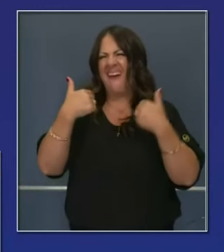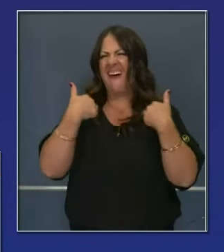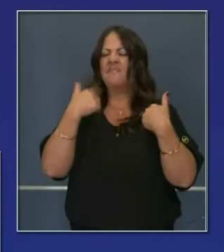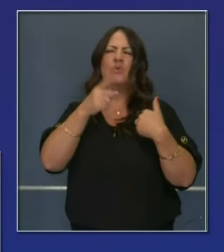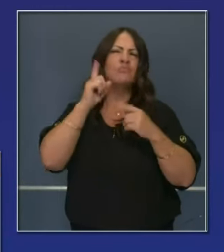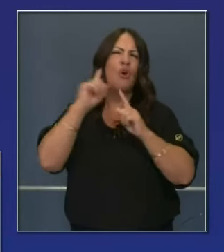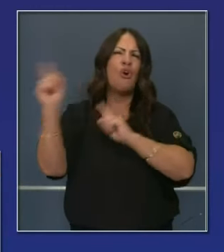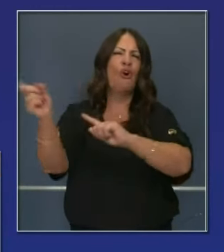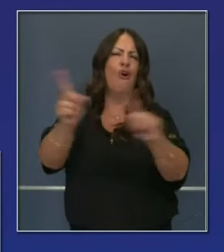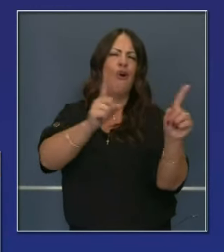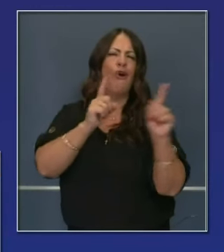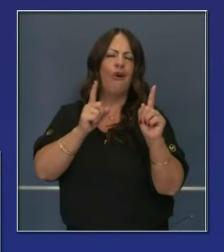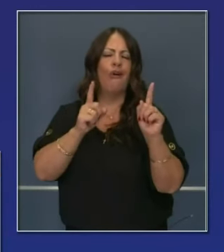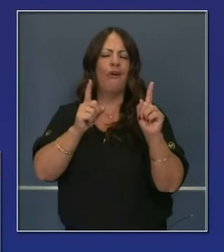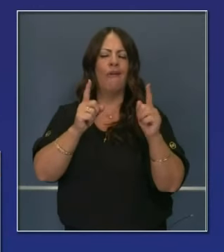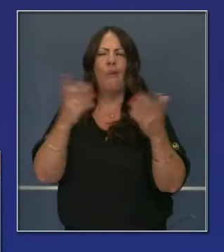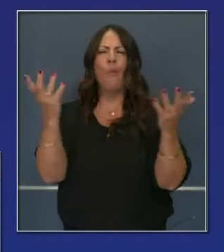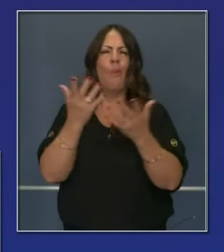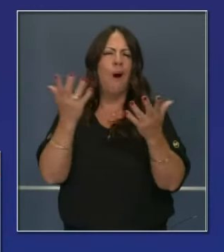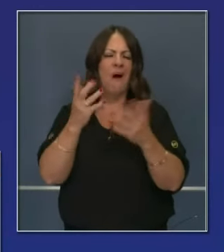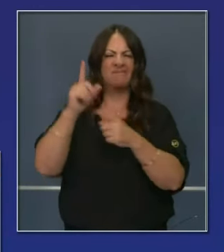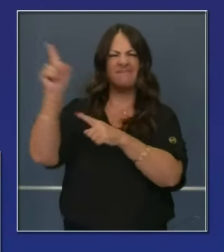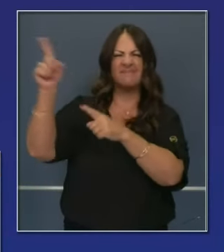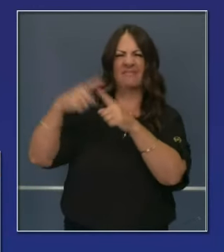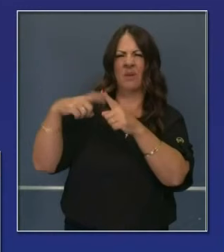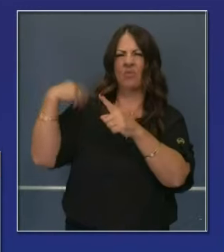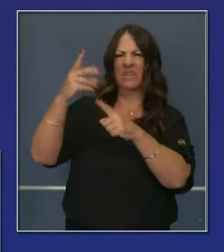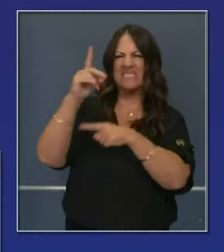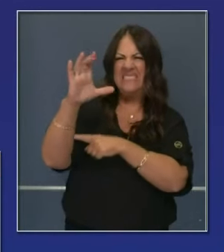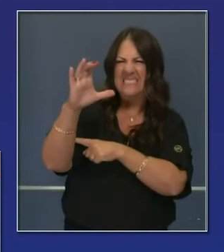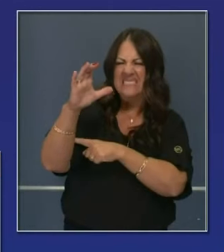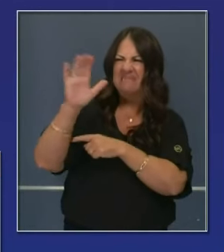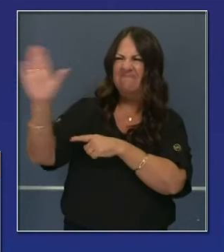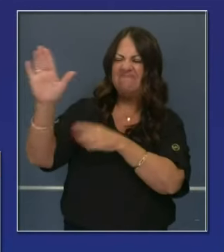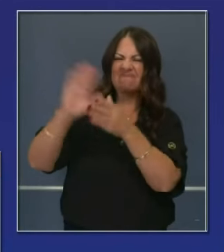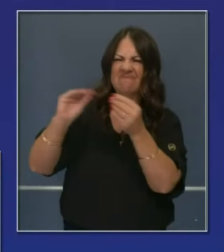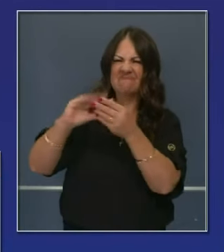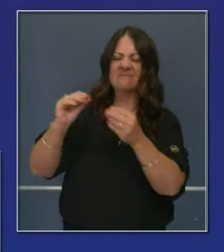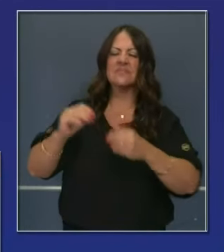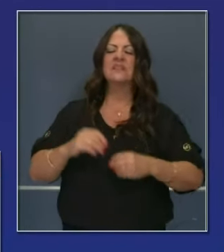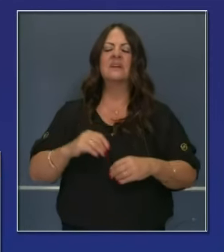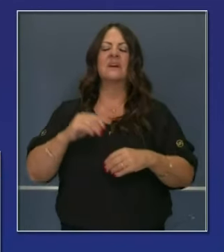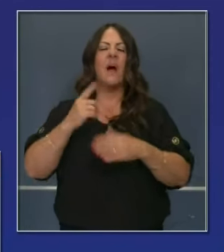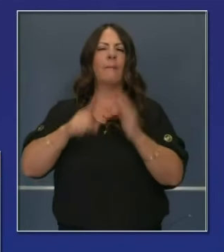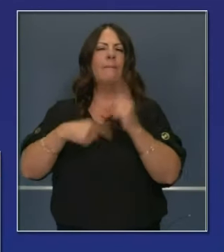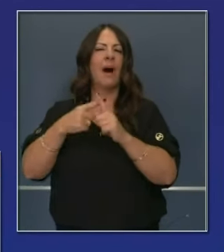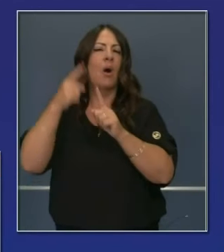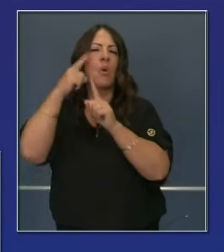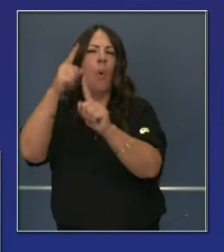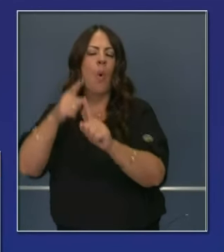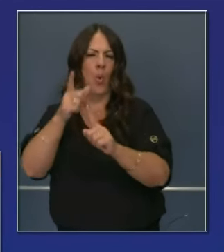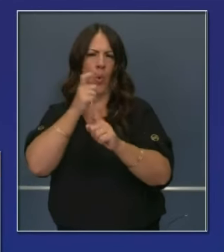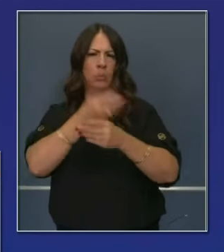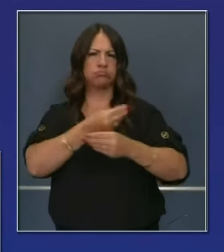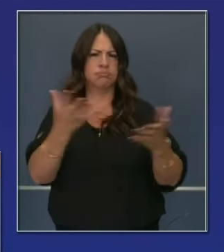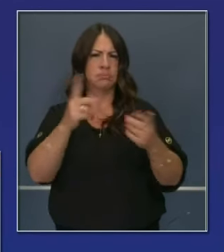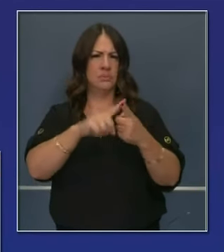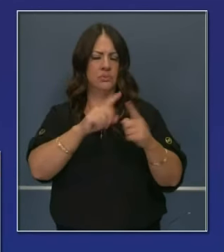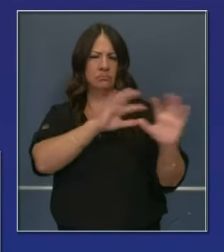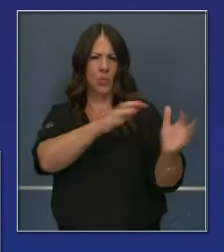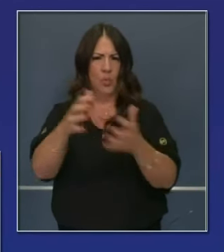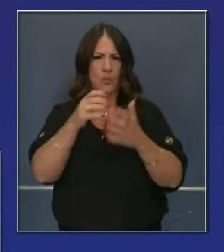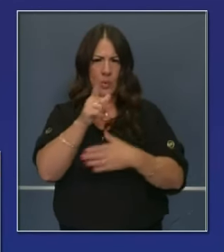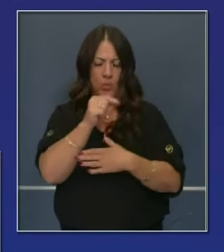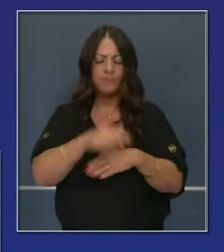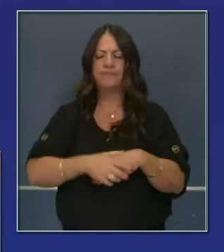hearing that have been advanced out of Washington, D.C. Those stretch goals have been organized